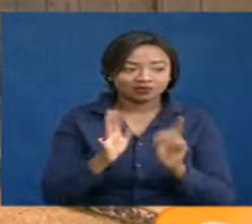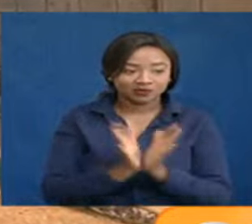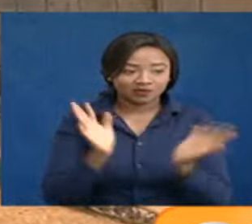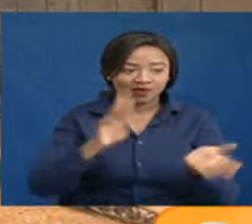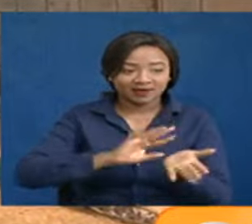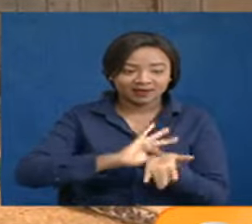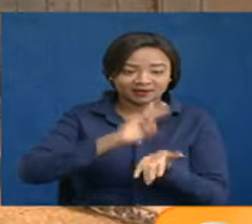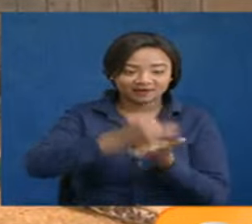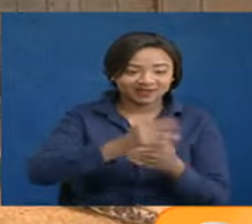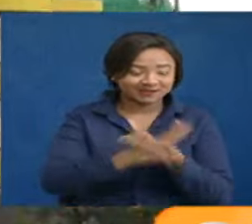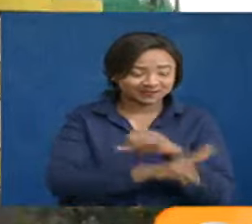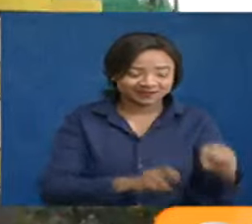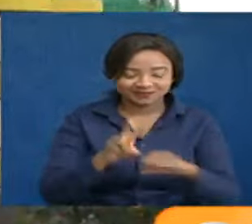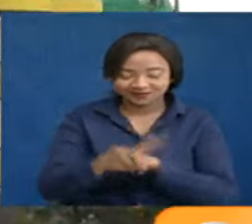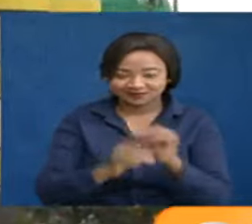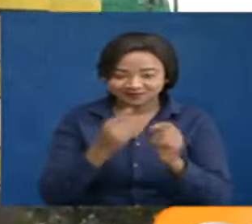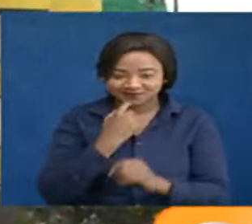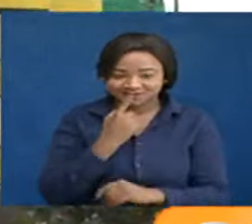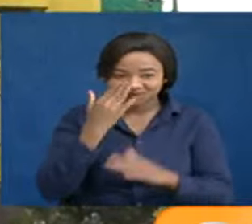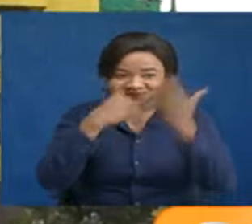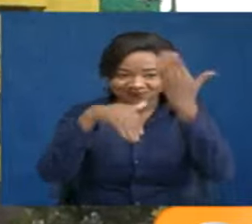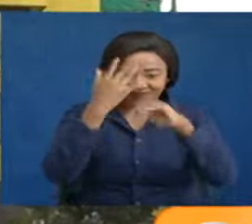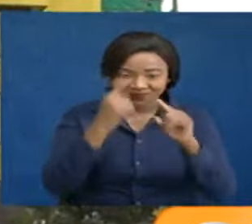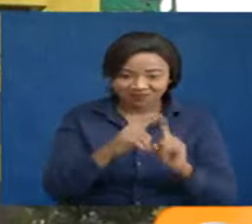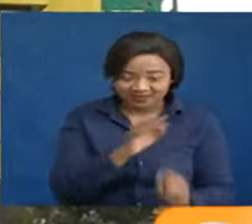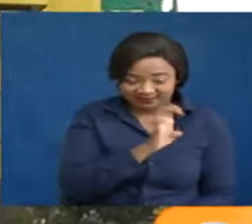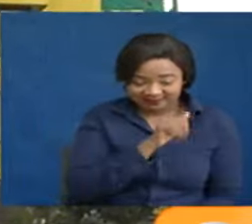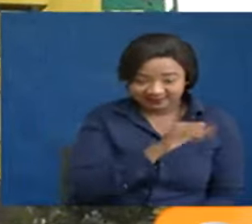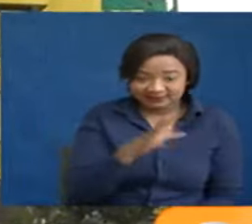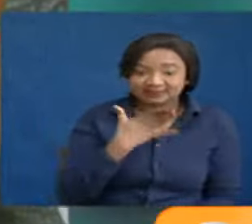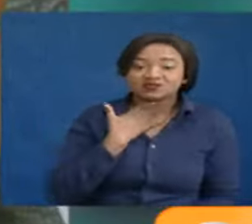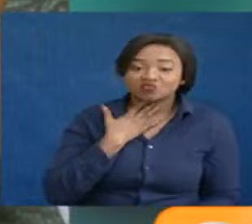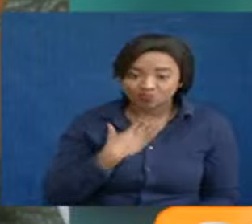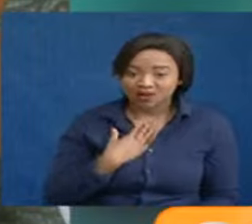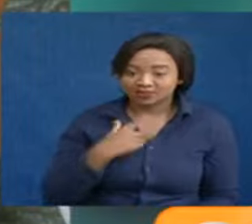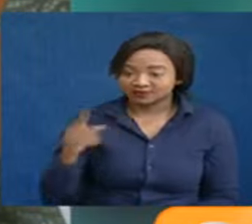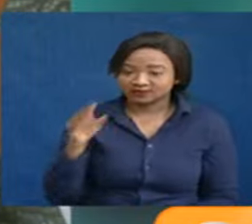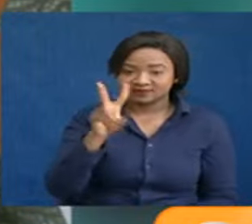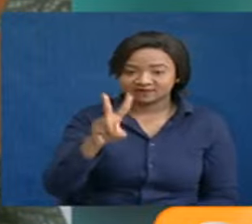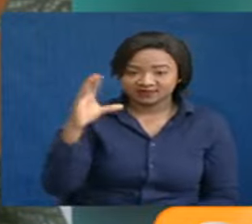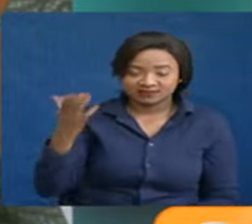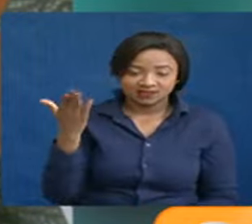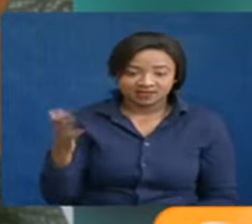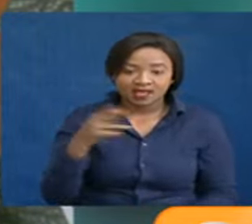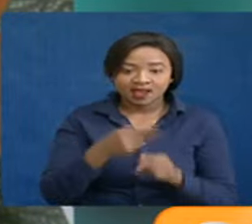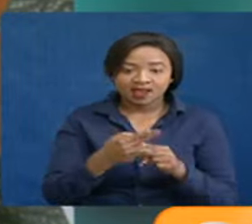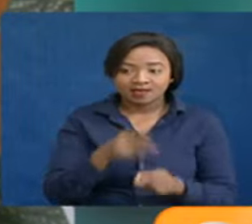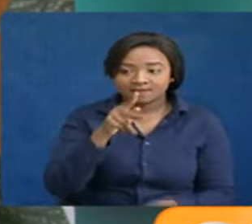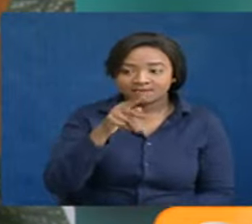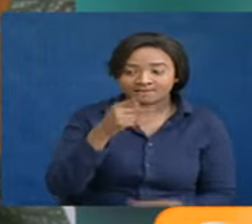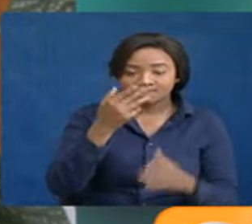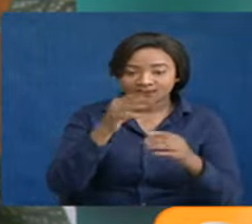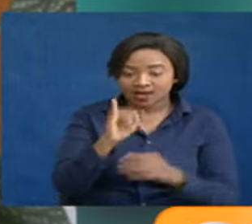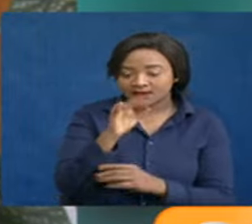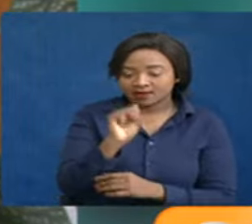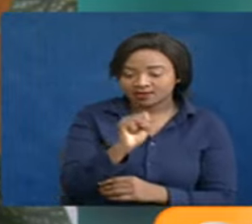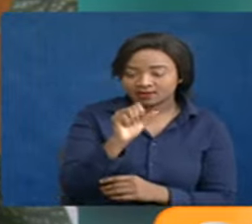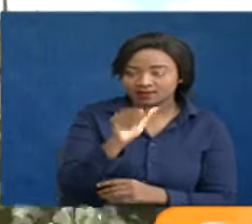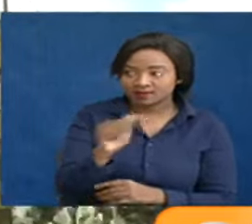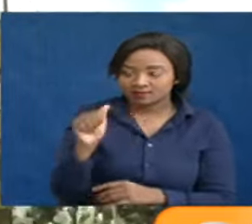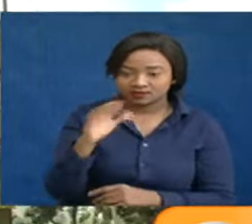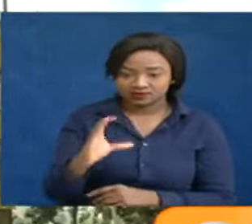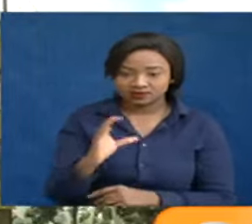Moi University, the EACC wants the University Vice Chancellor, Professor Isaac Hosgei, to appear before